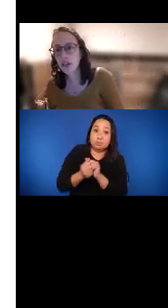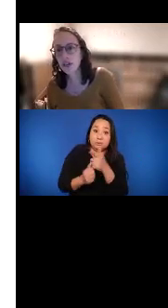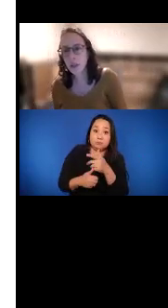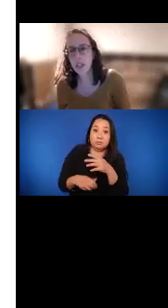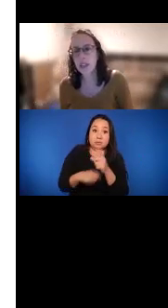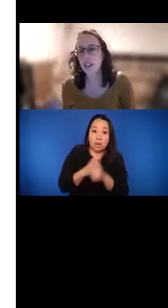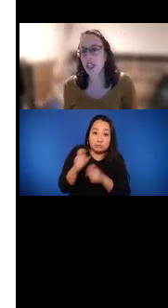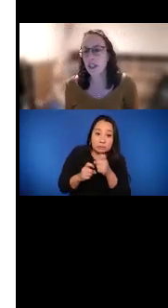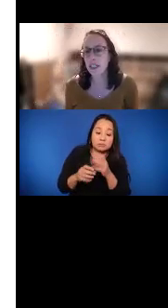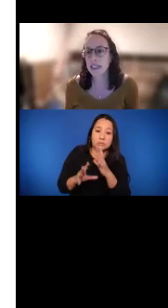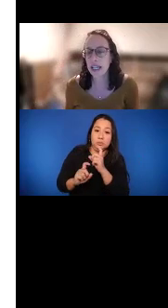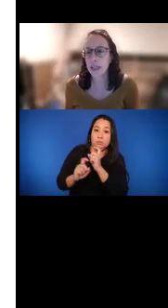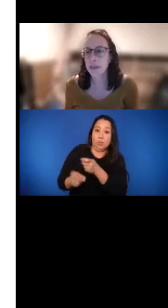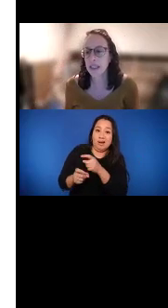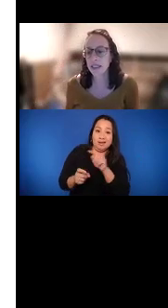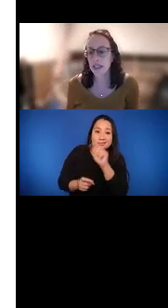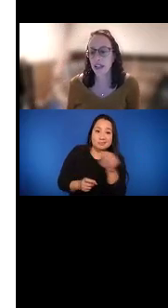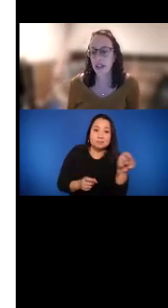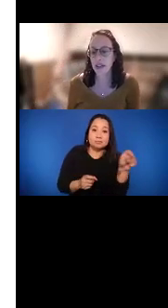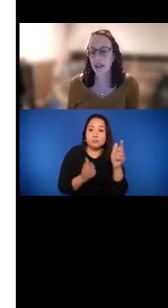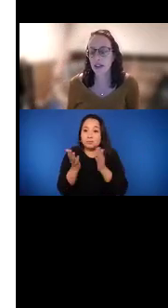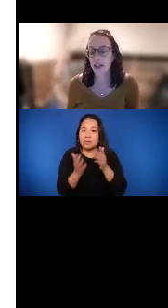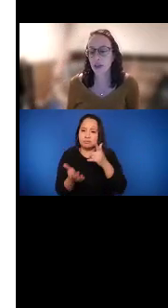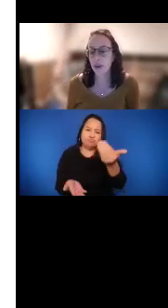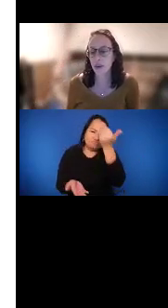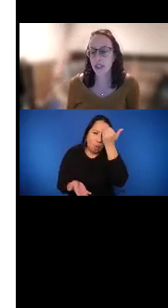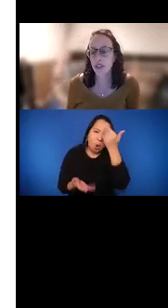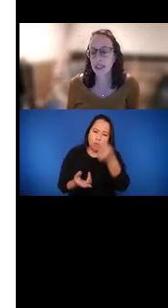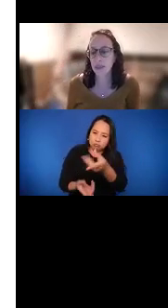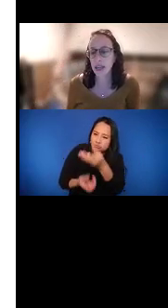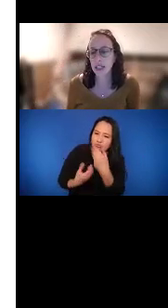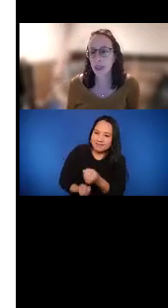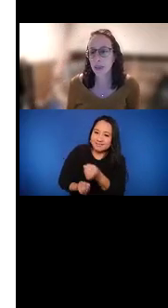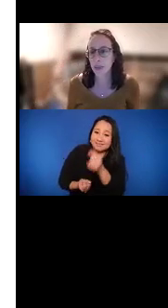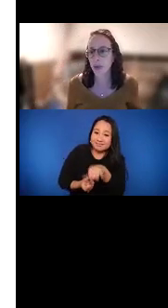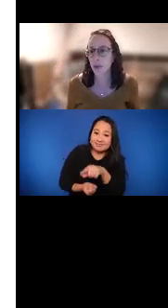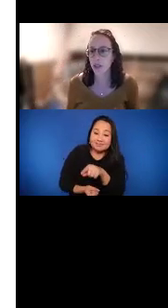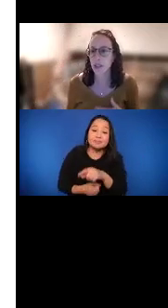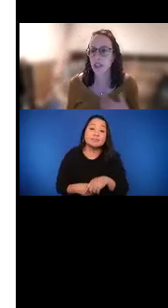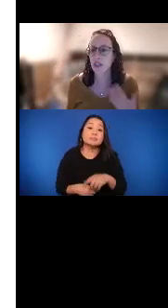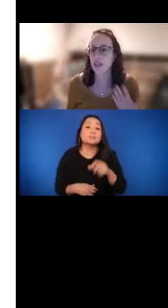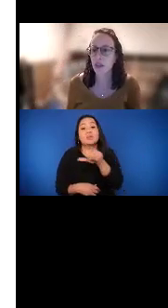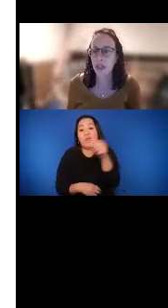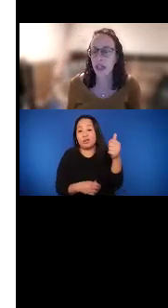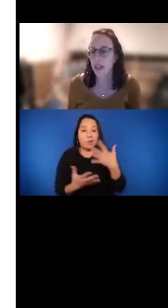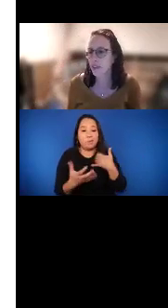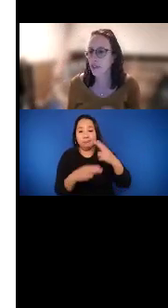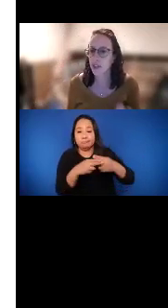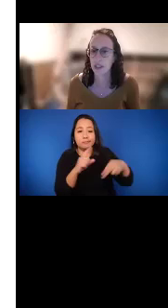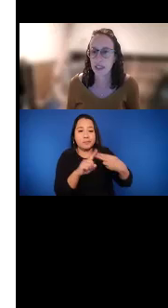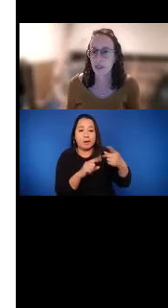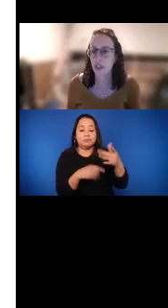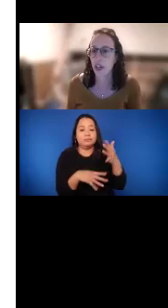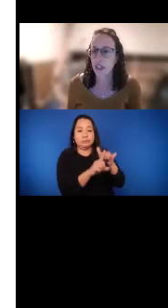The other thing with charity scams is they don't only victimize people who are looking to donate out